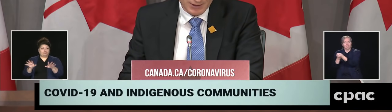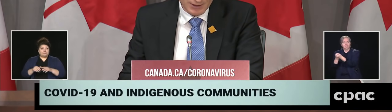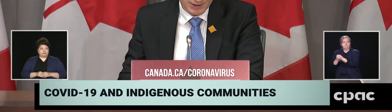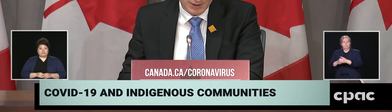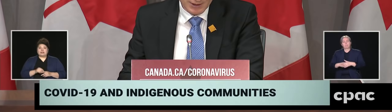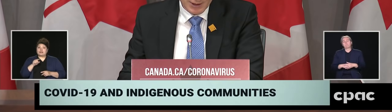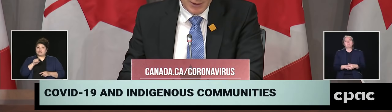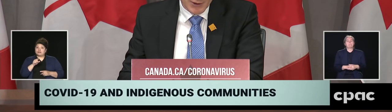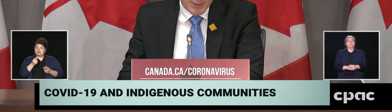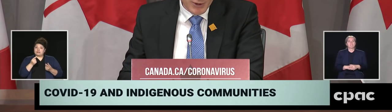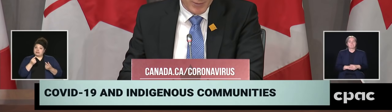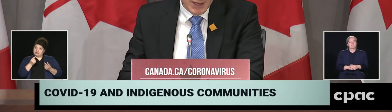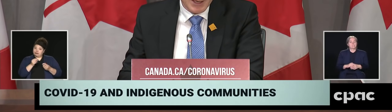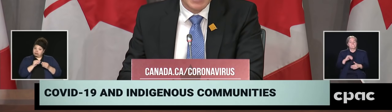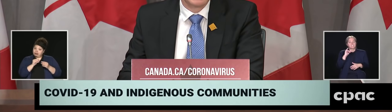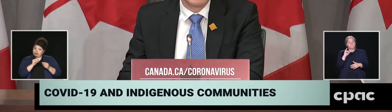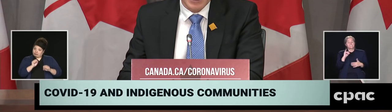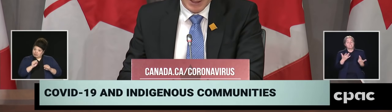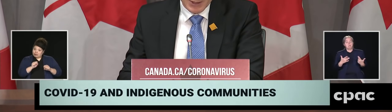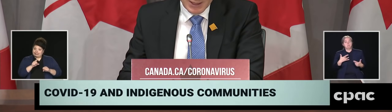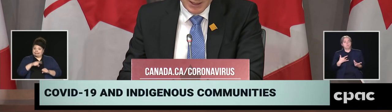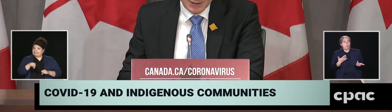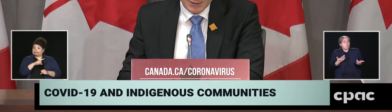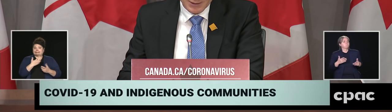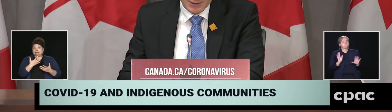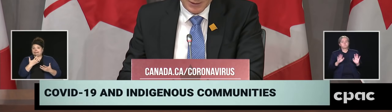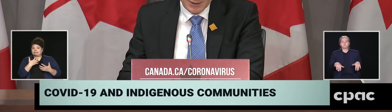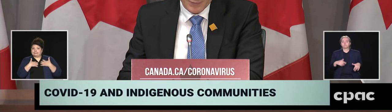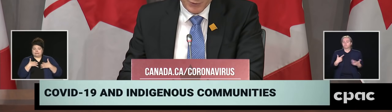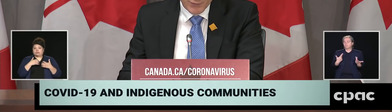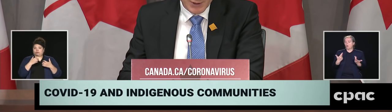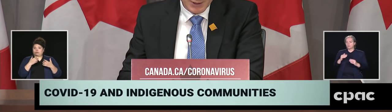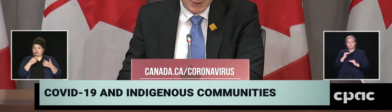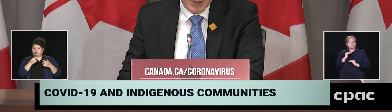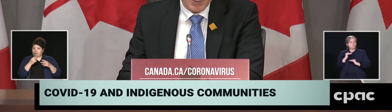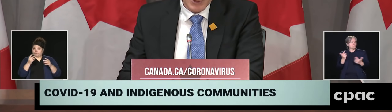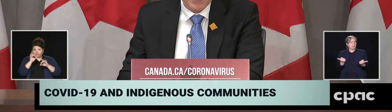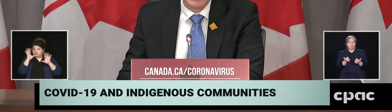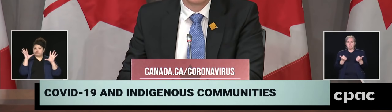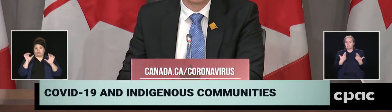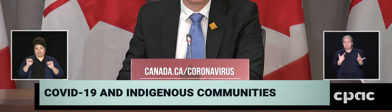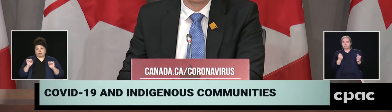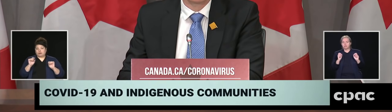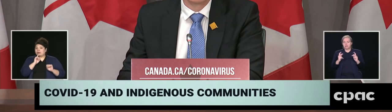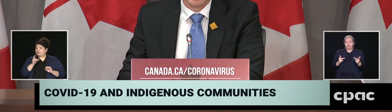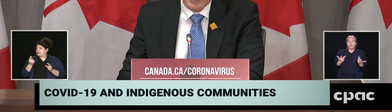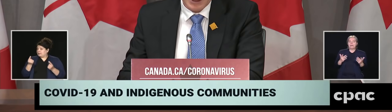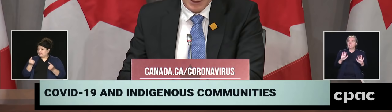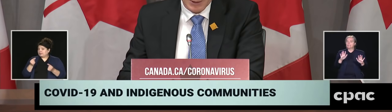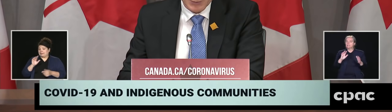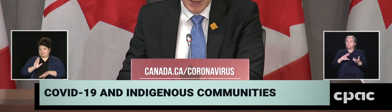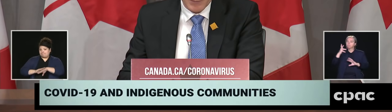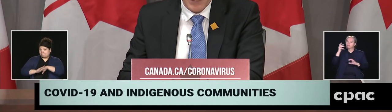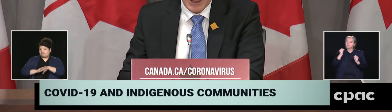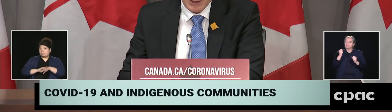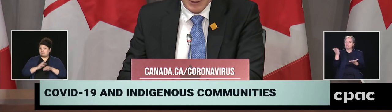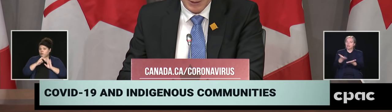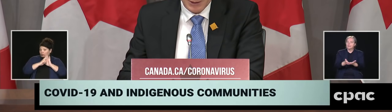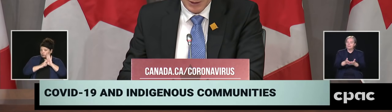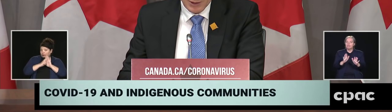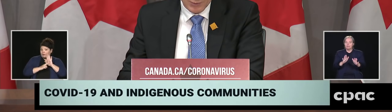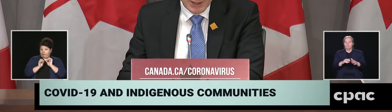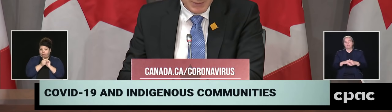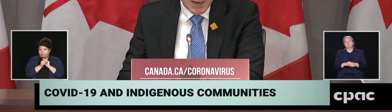results. There are a number of immediate actions that can be taken that have proven to be the most effective means of slowing the spread of the